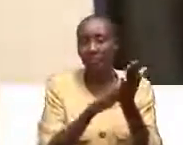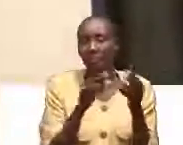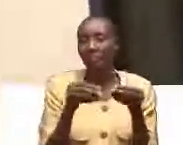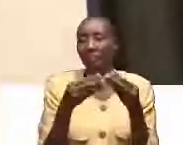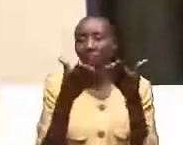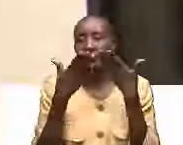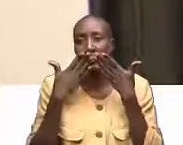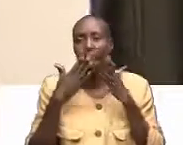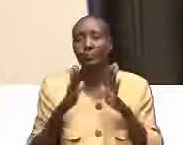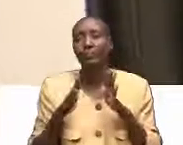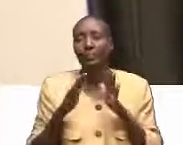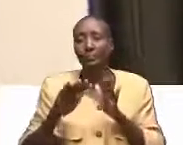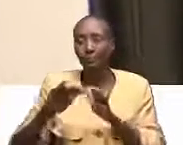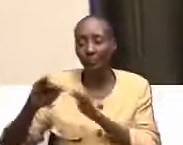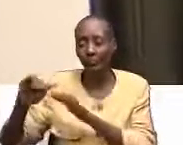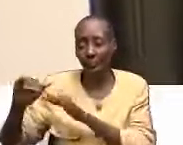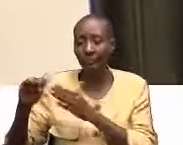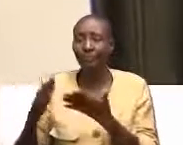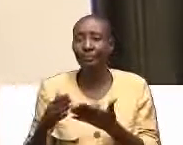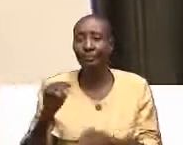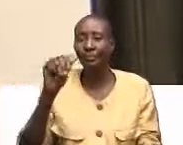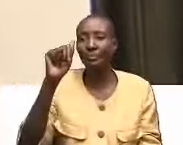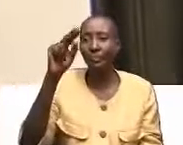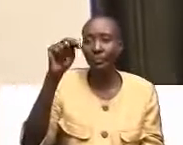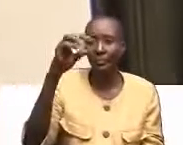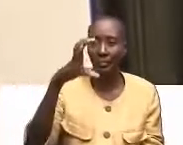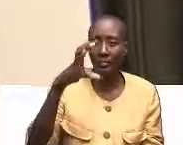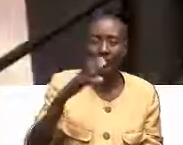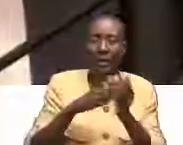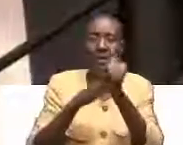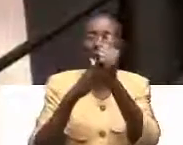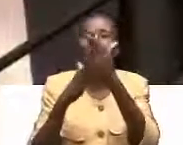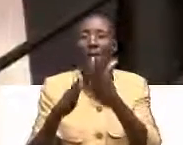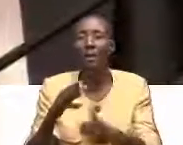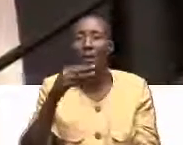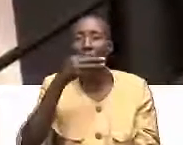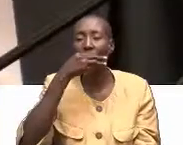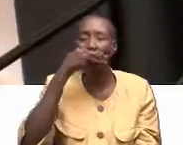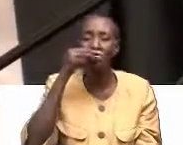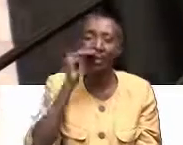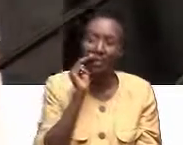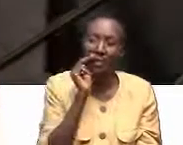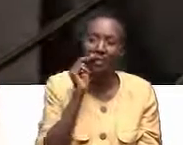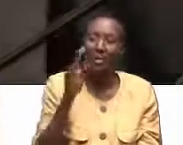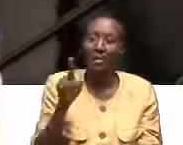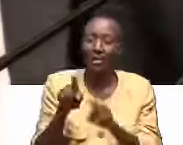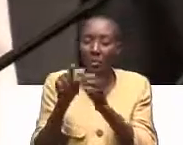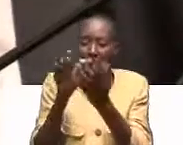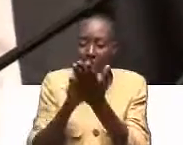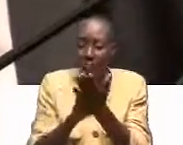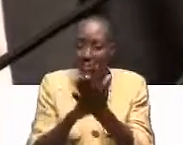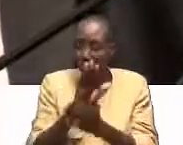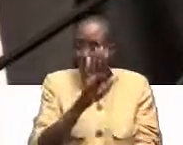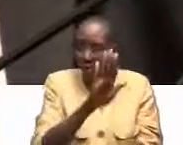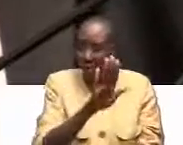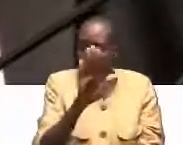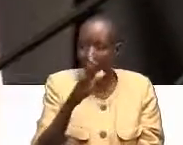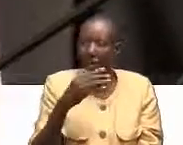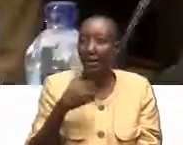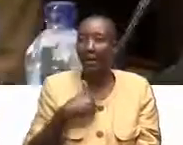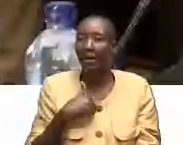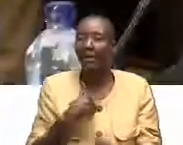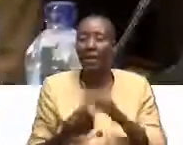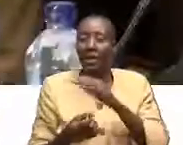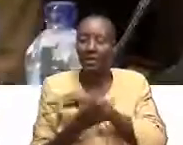Kwa upande mwingine, chama cha ANC kikiongozwa na kinara wao Musalia Mudavadi kiliwasilisha mapendekezo yake, huku kikieleza baadhi ya